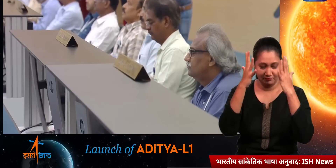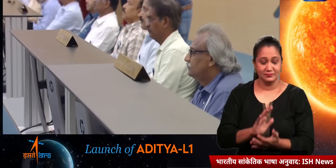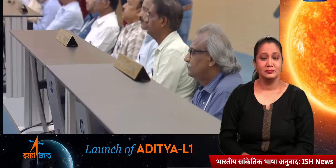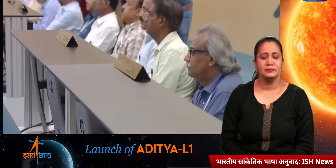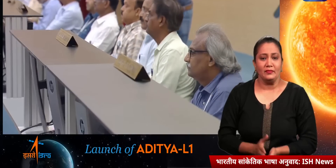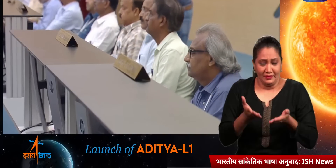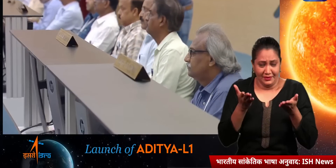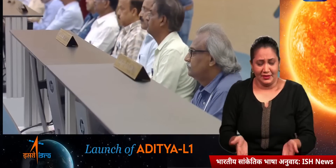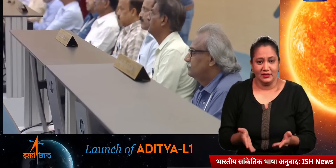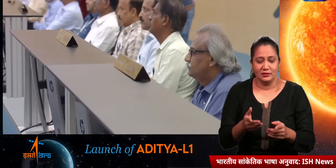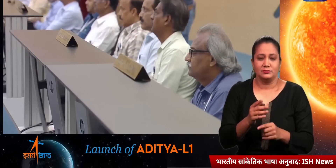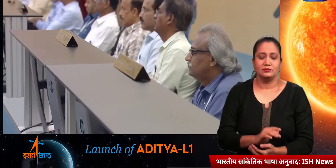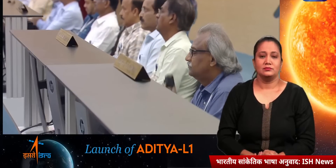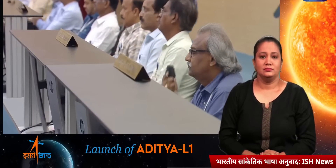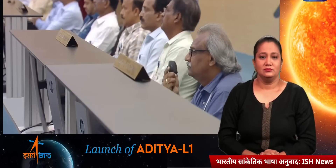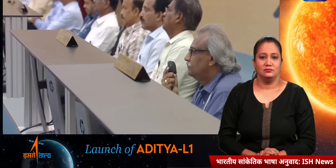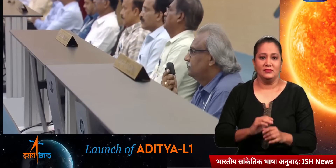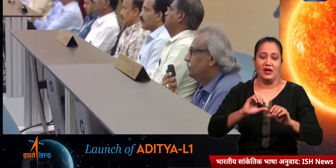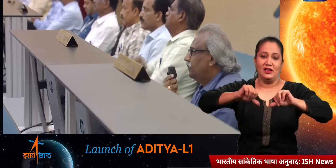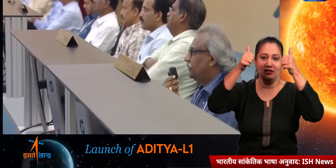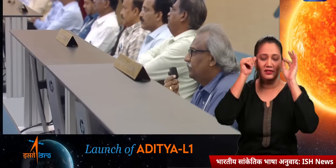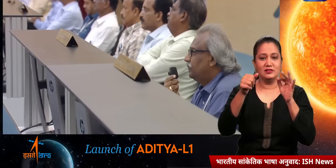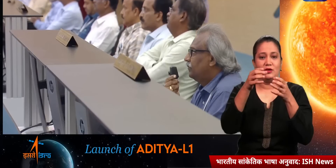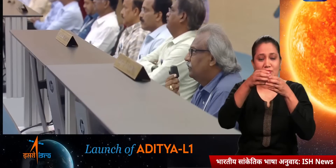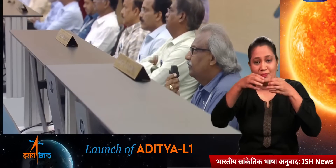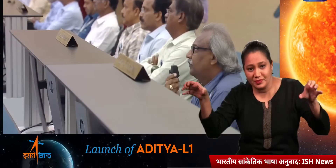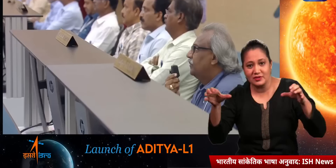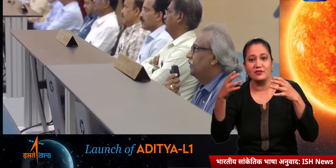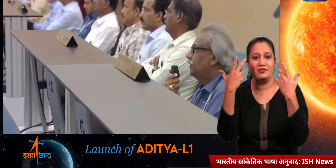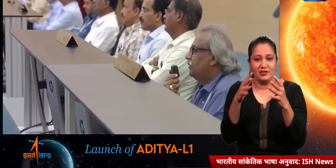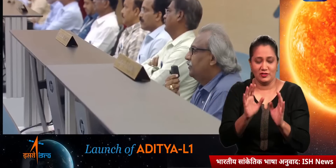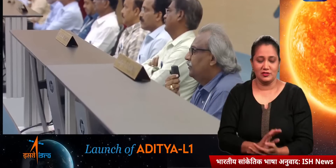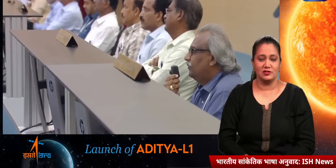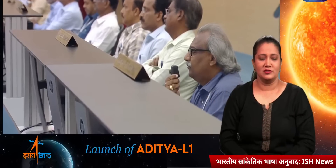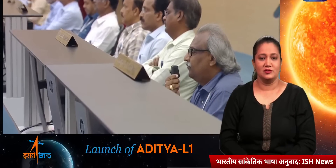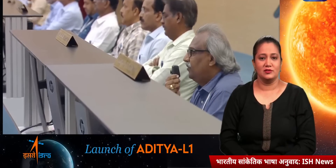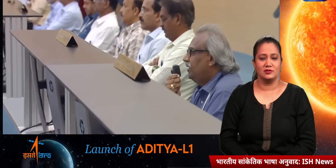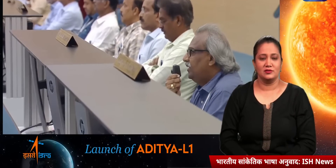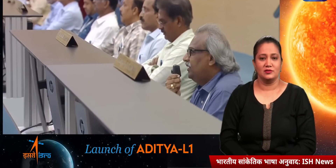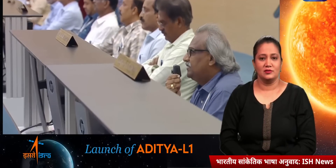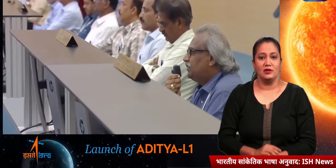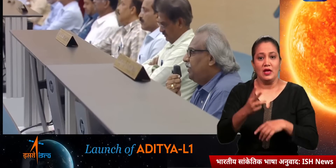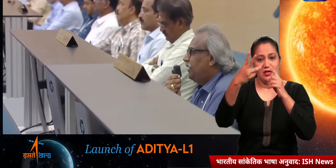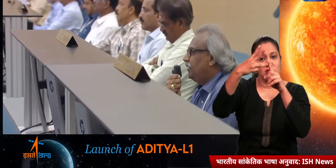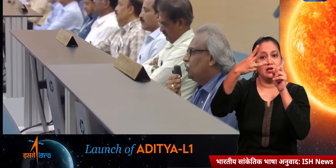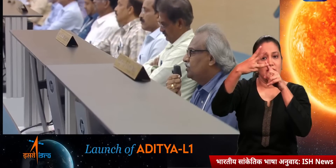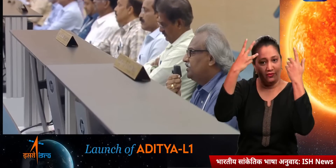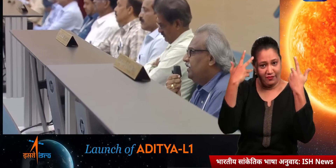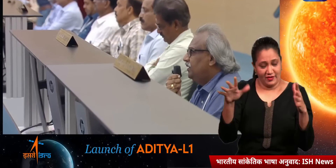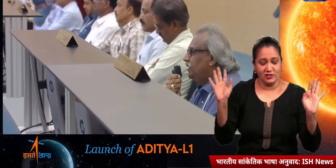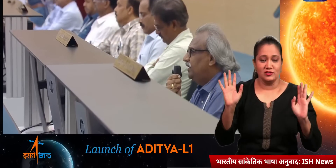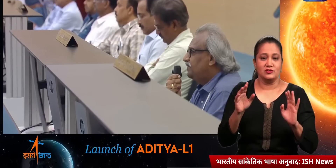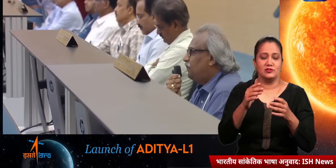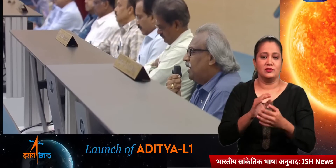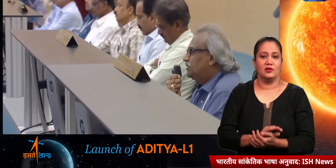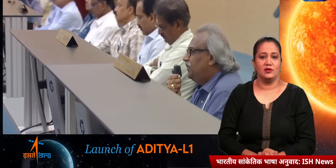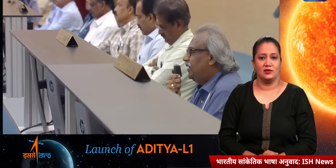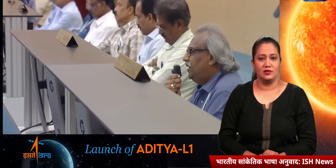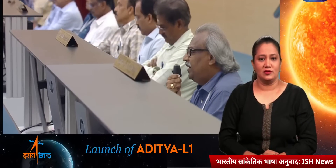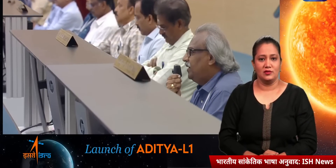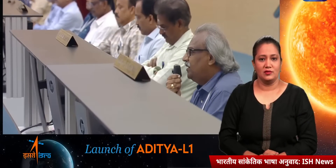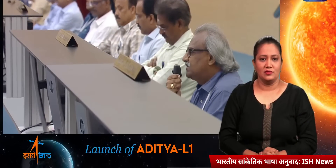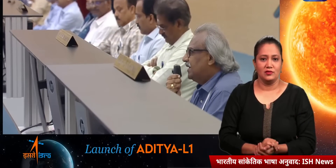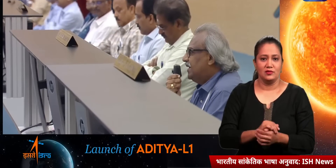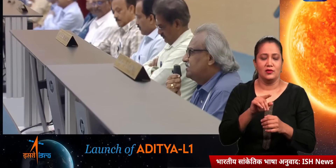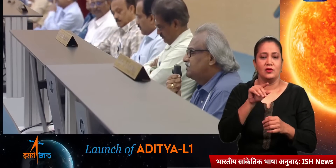Now we have a successful separation event of the third stage of Separated PSLV. hosting. It is